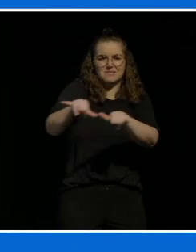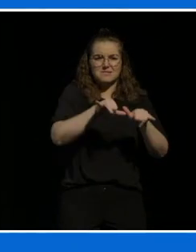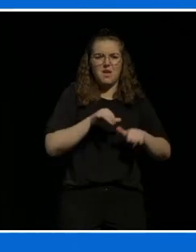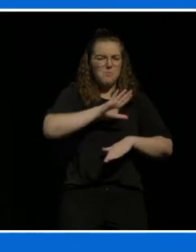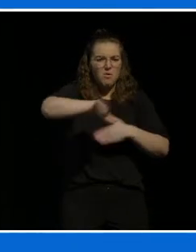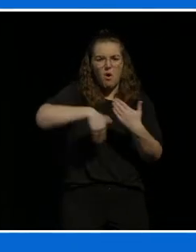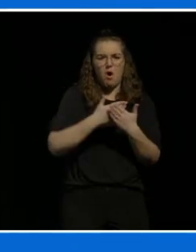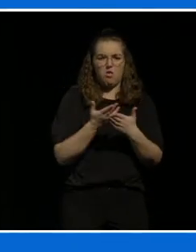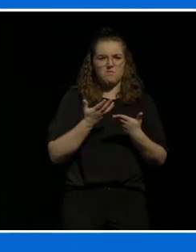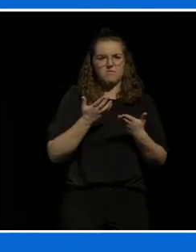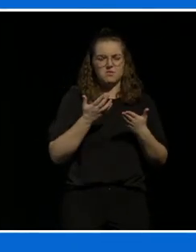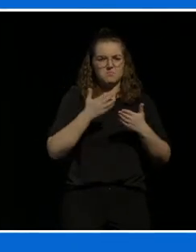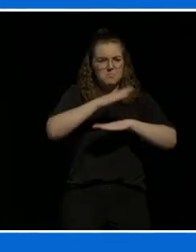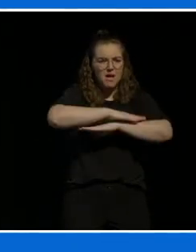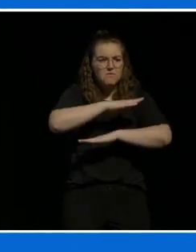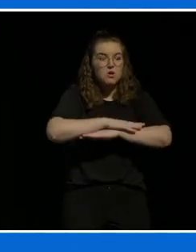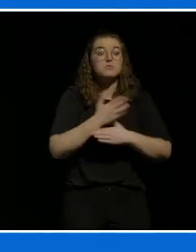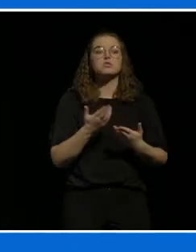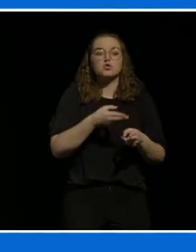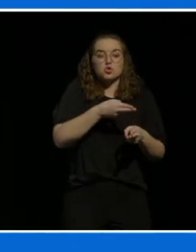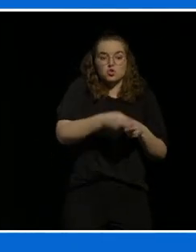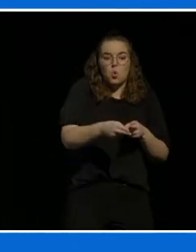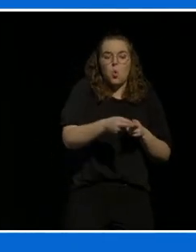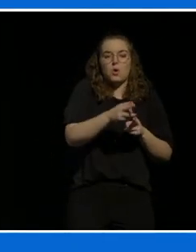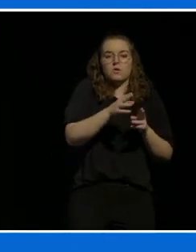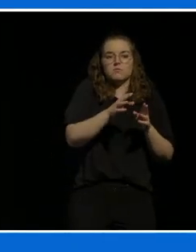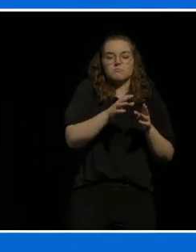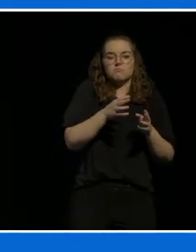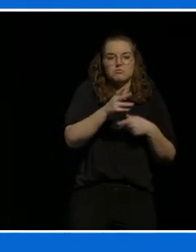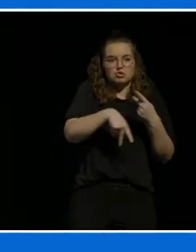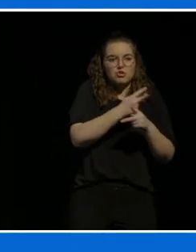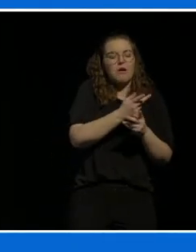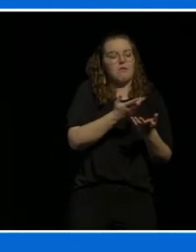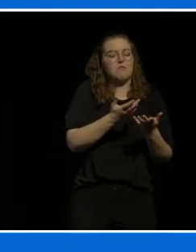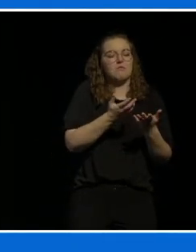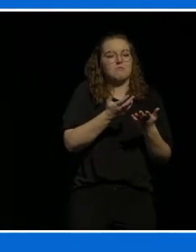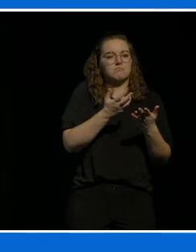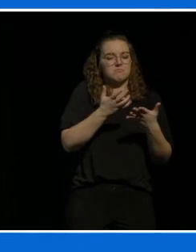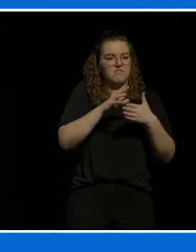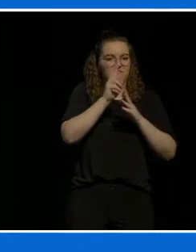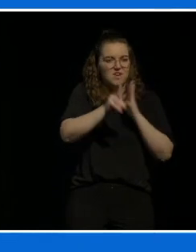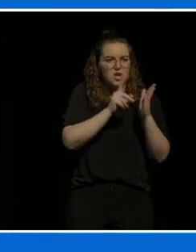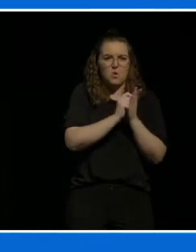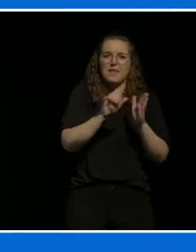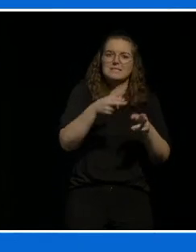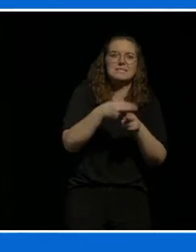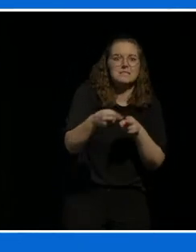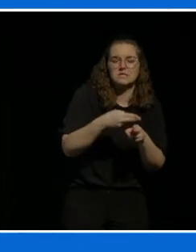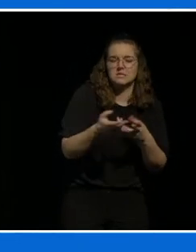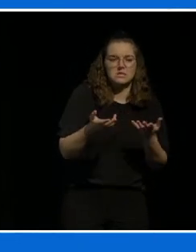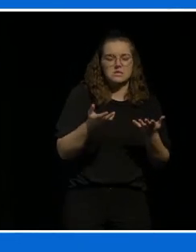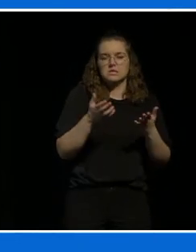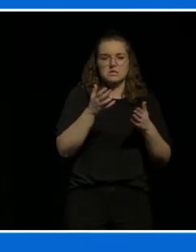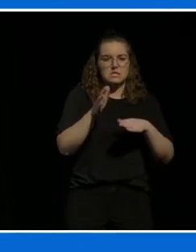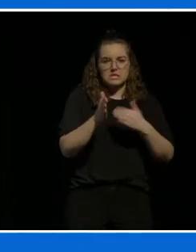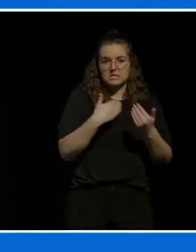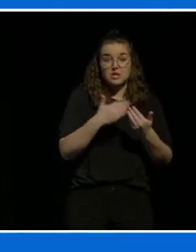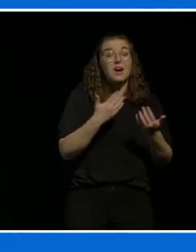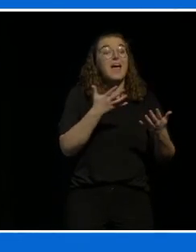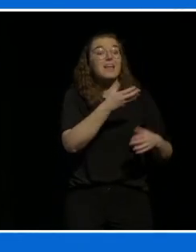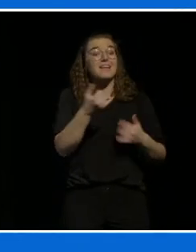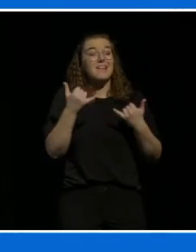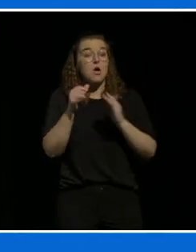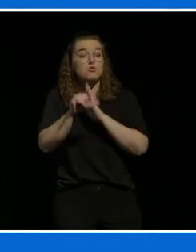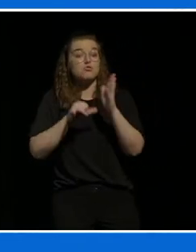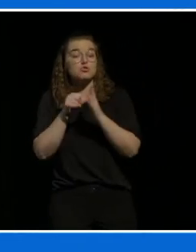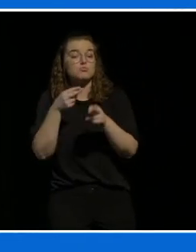form content is nice now because I can make a video on TikTok, screen record it, and post it everywhere. And now that Shorts is out, you can post it on YouTube Shorts as well.